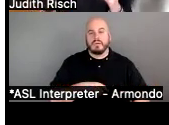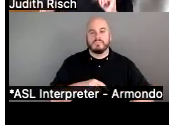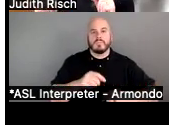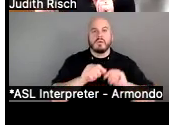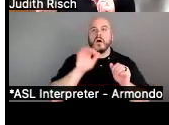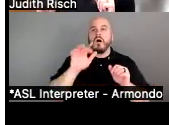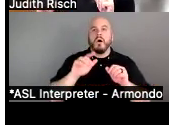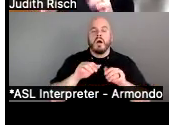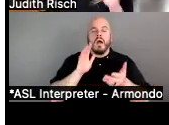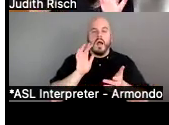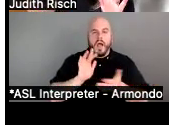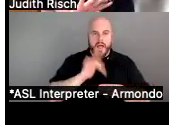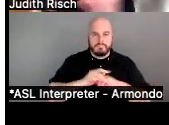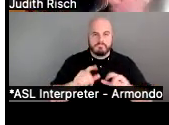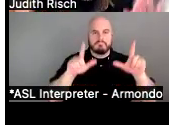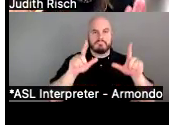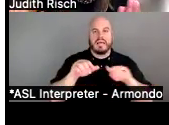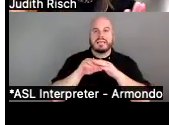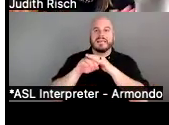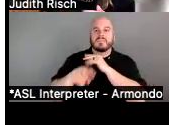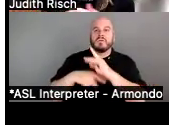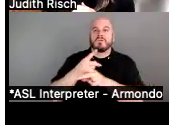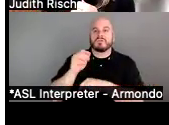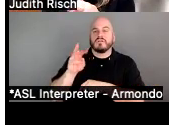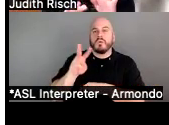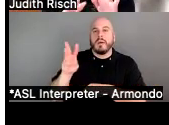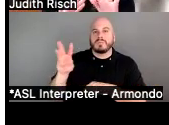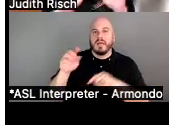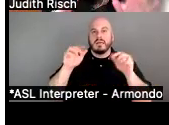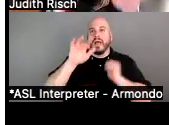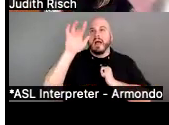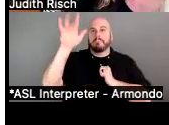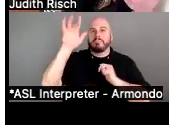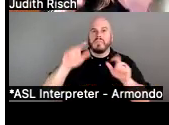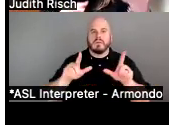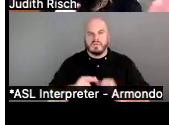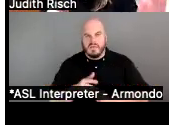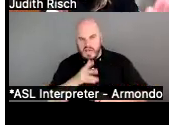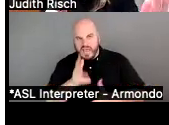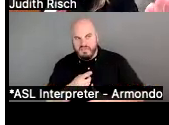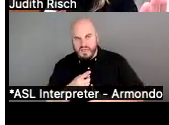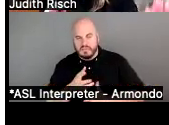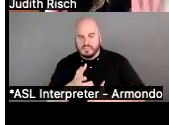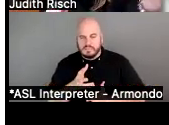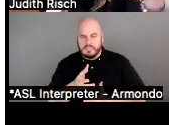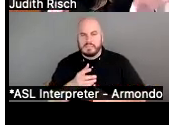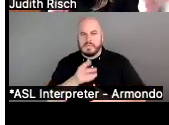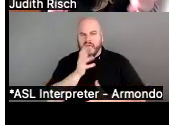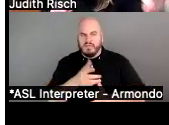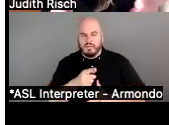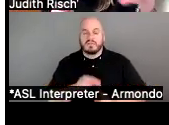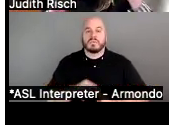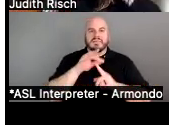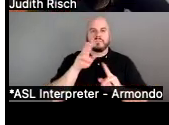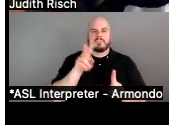of website, I hate them. Let's just say it. That's where this exemption falls in. So just